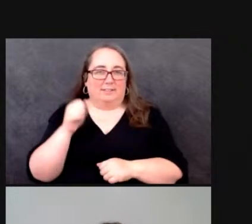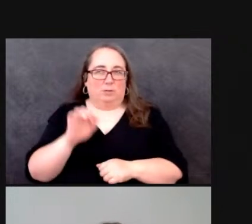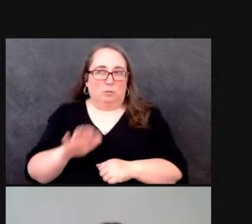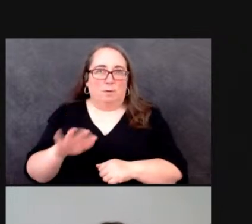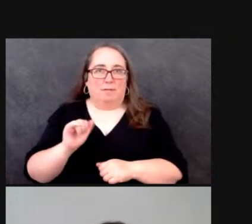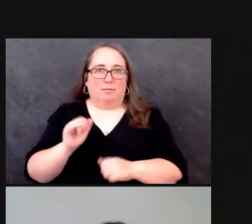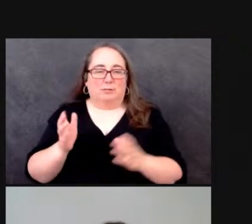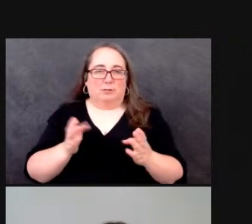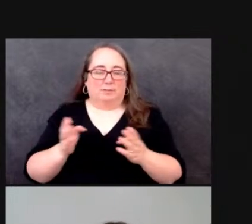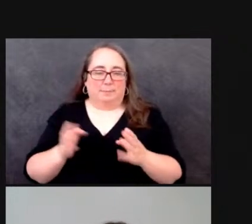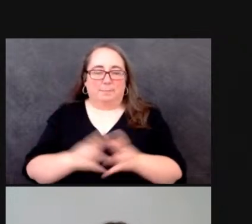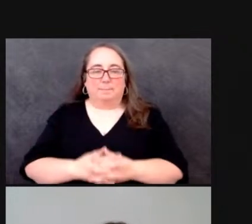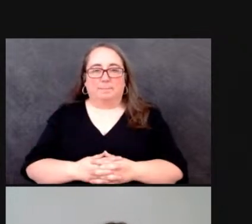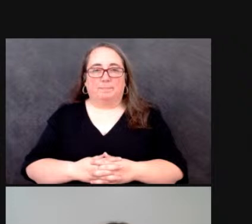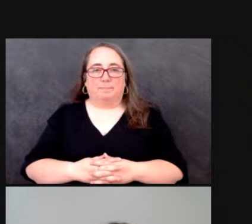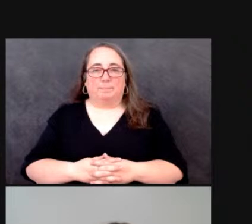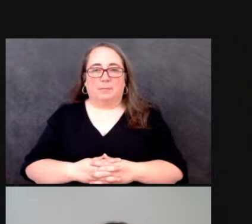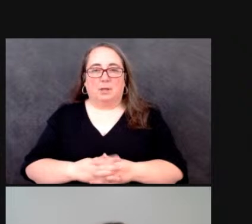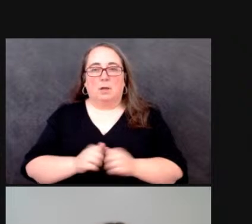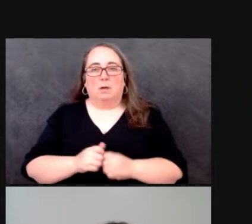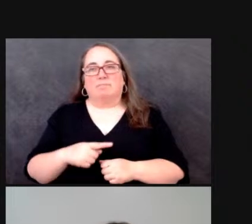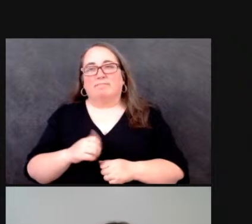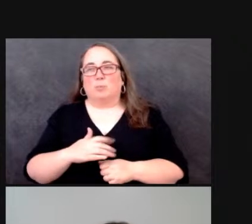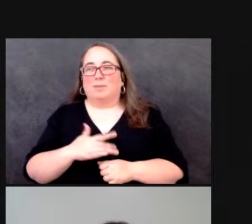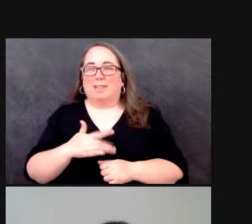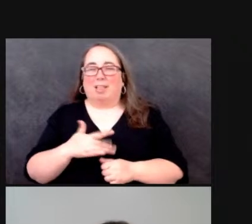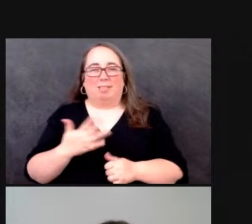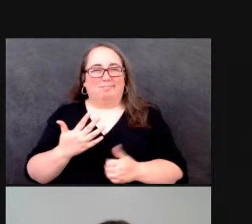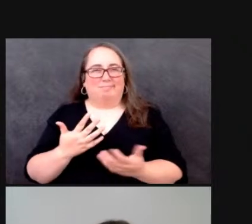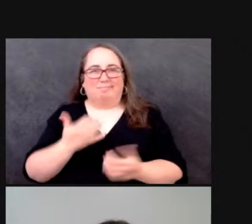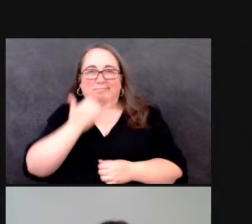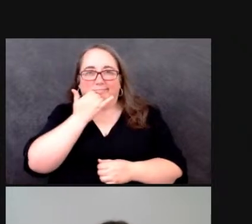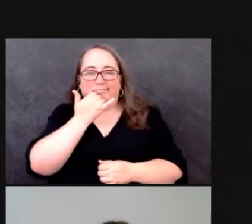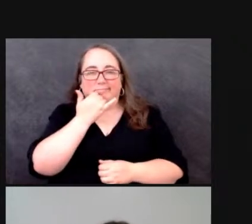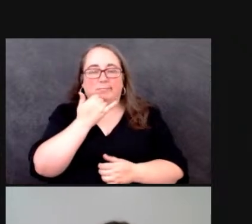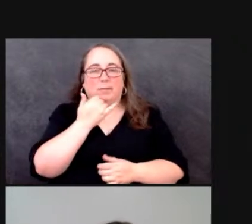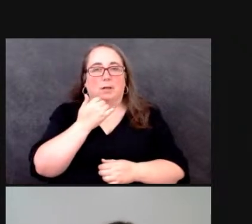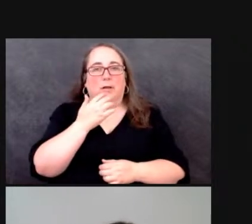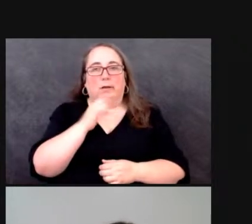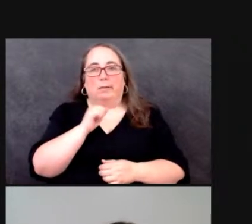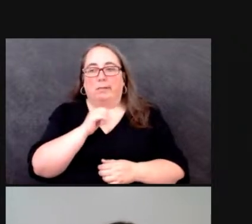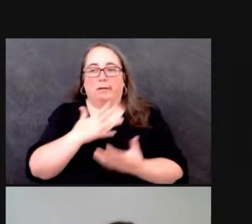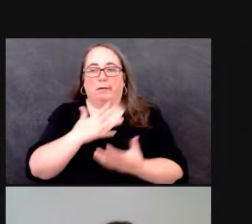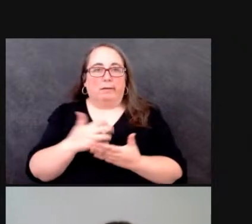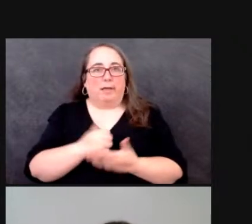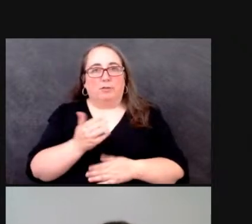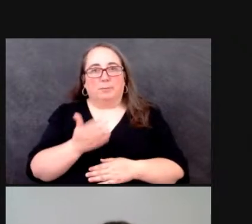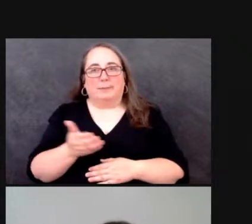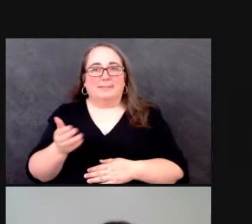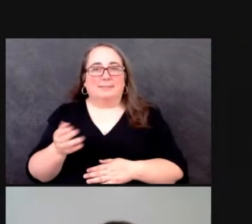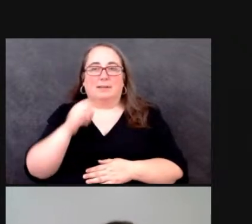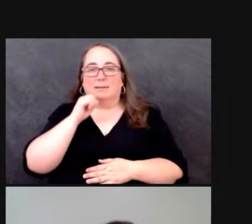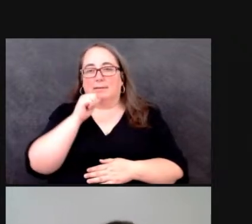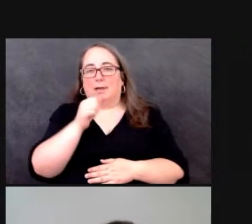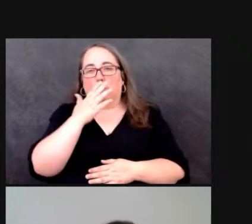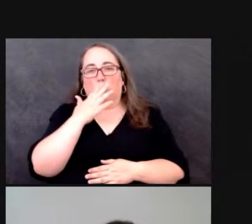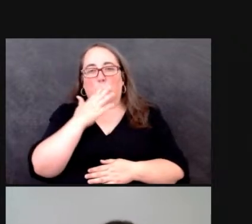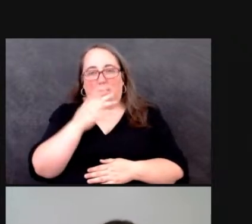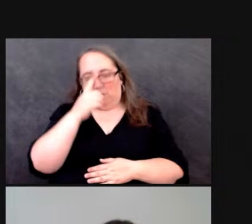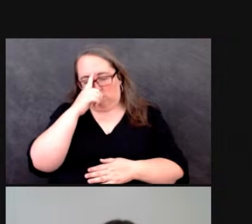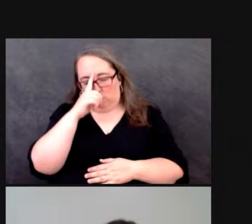service. Without them, the service would feel mismatched, like an assemblage of gathered pieces rather than a well thought